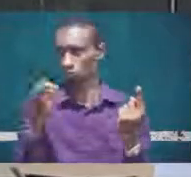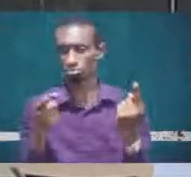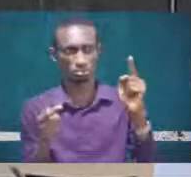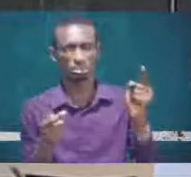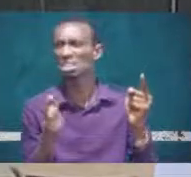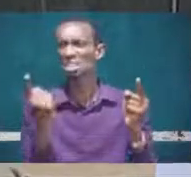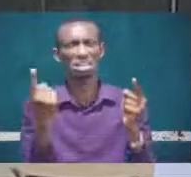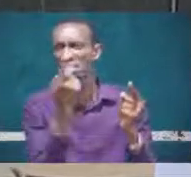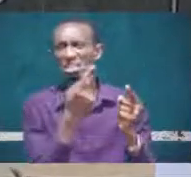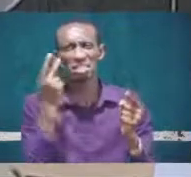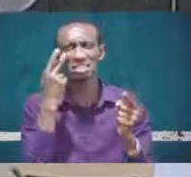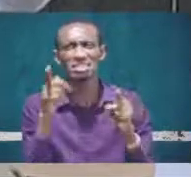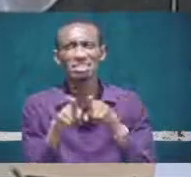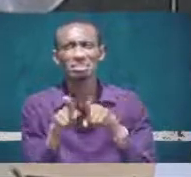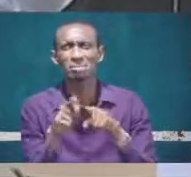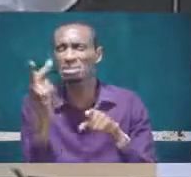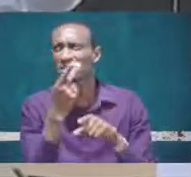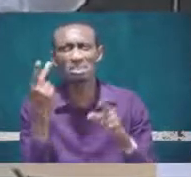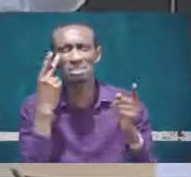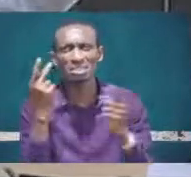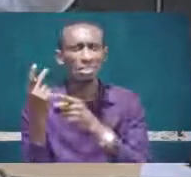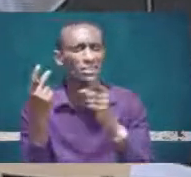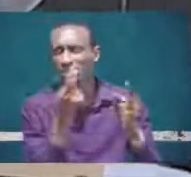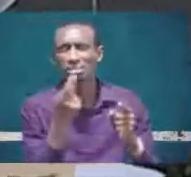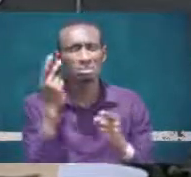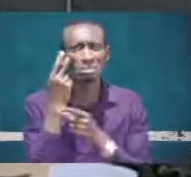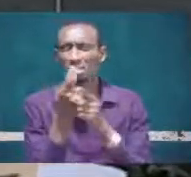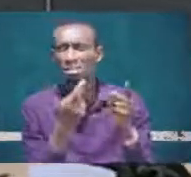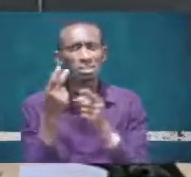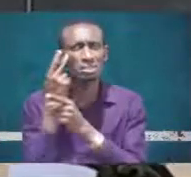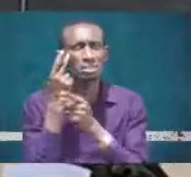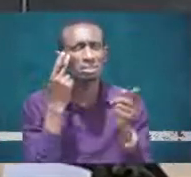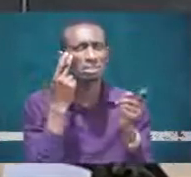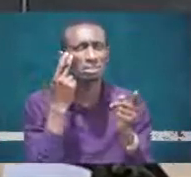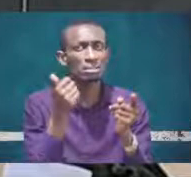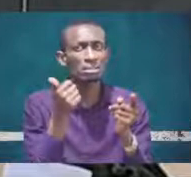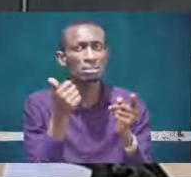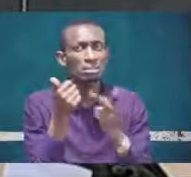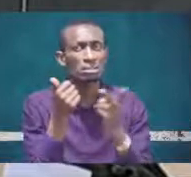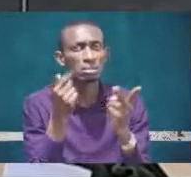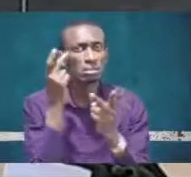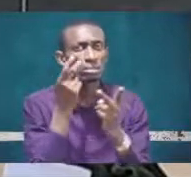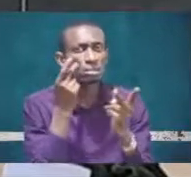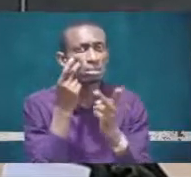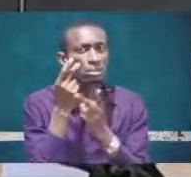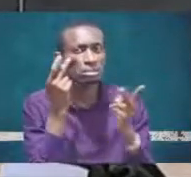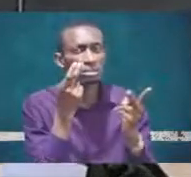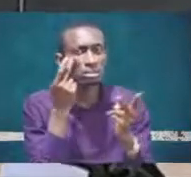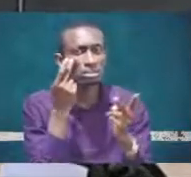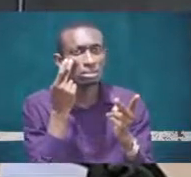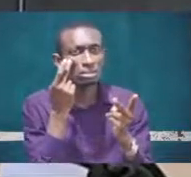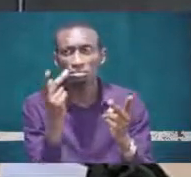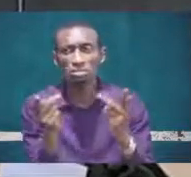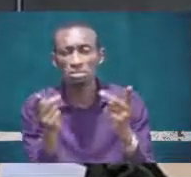they look similar? Do these two notes of 1,000 look similar? I think they look